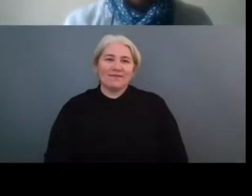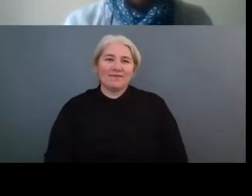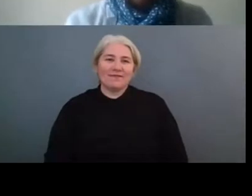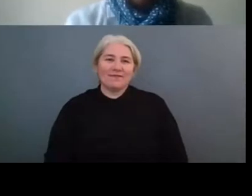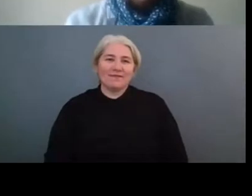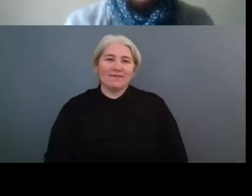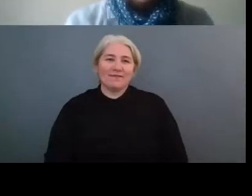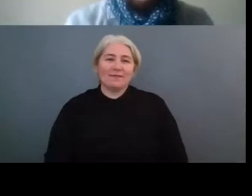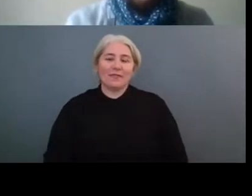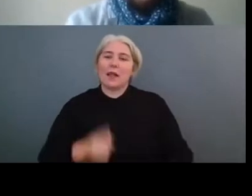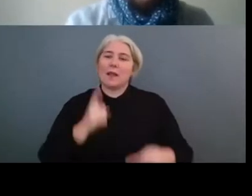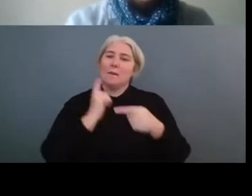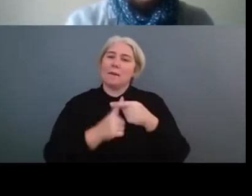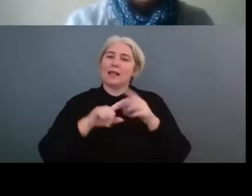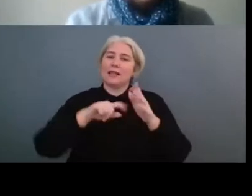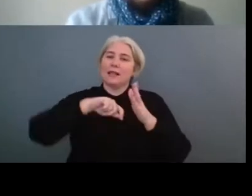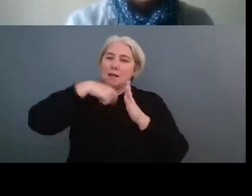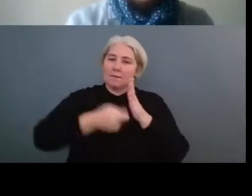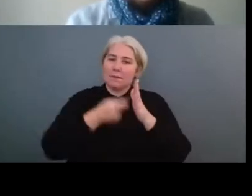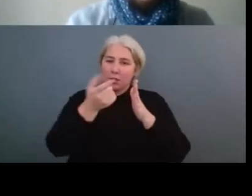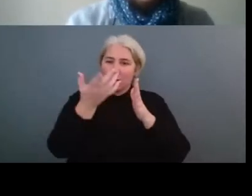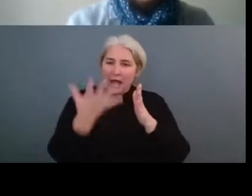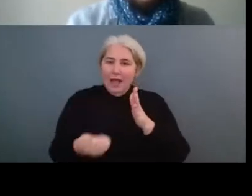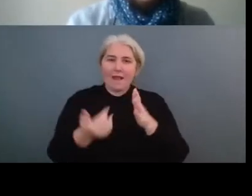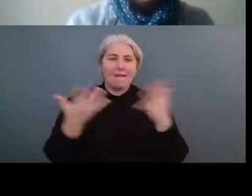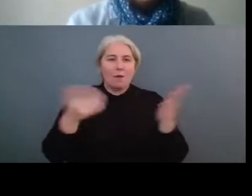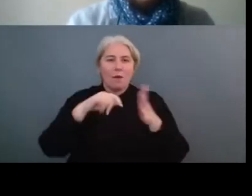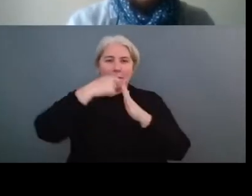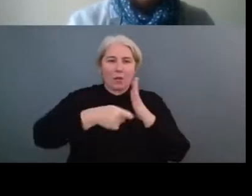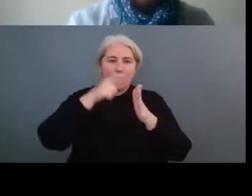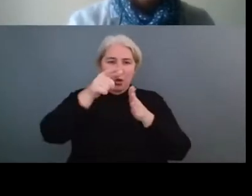have, the projects you're actually leading?